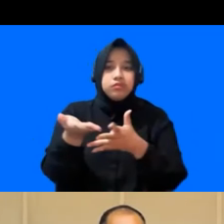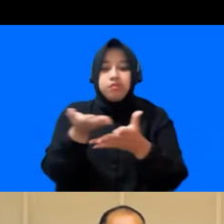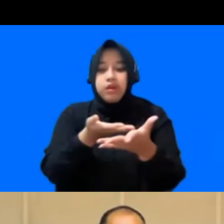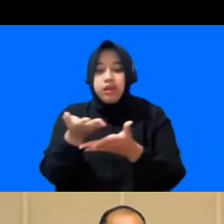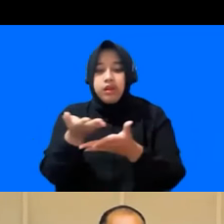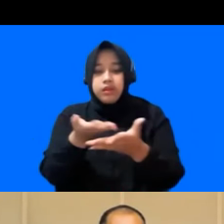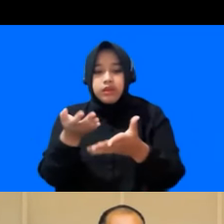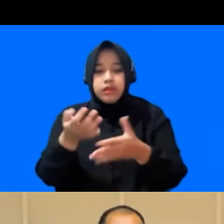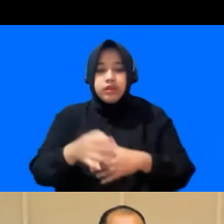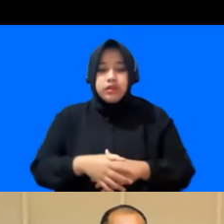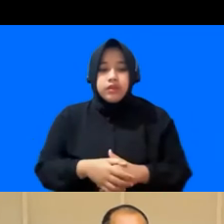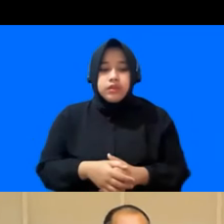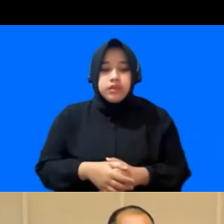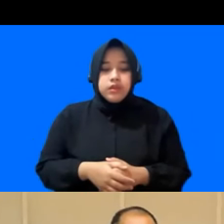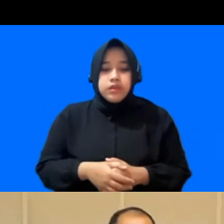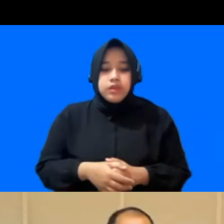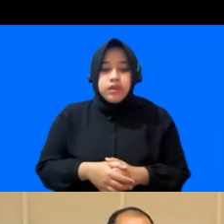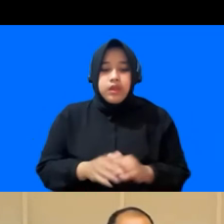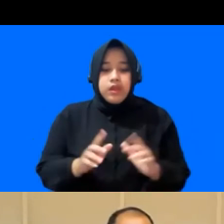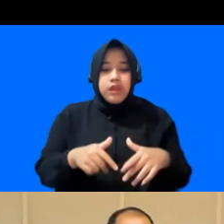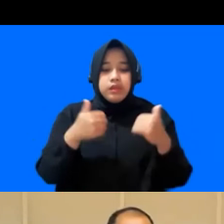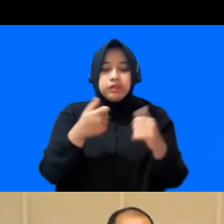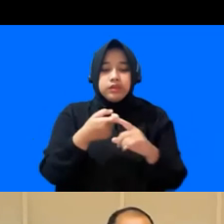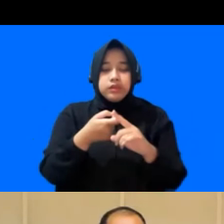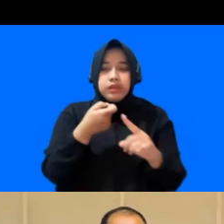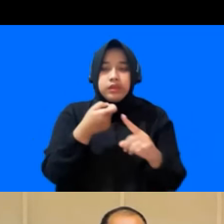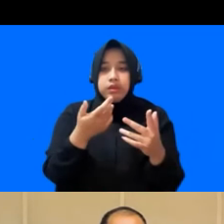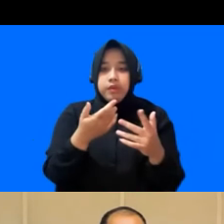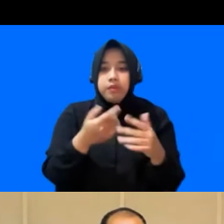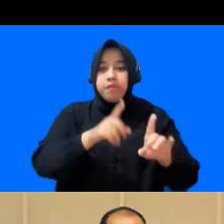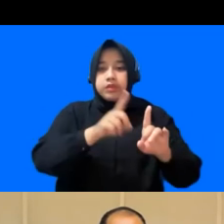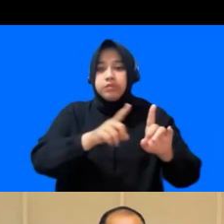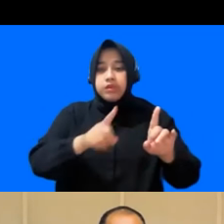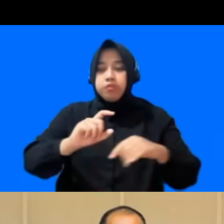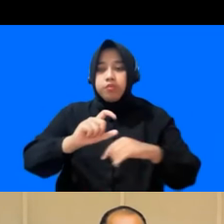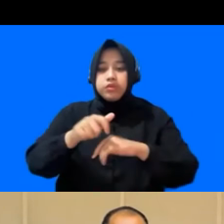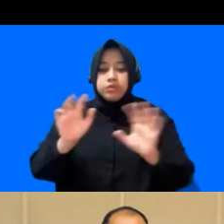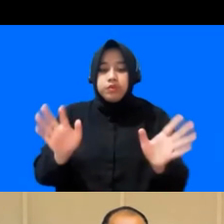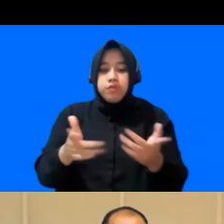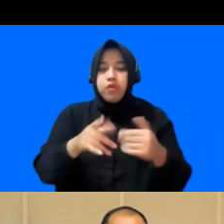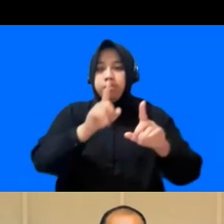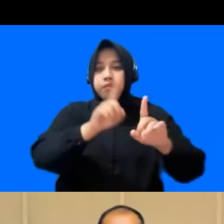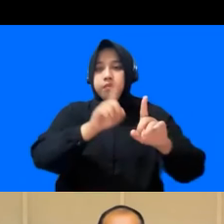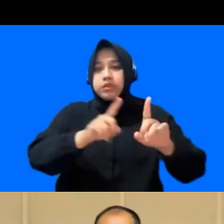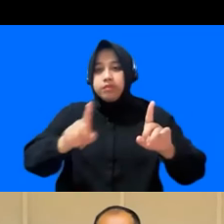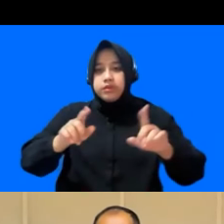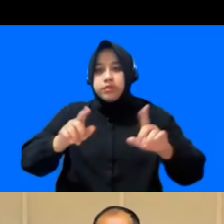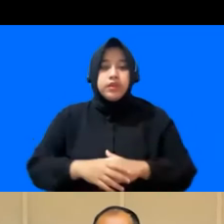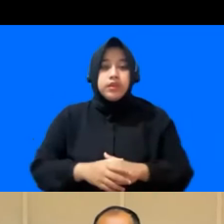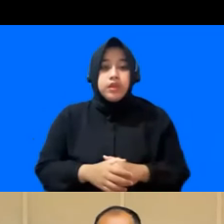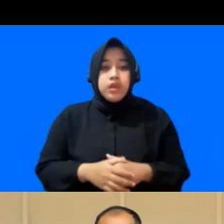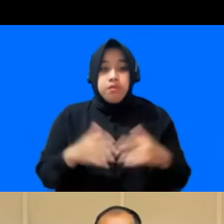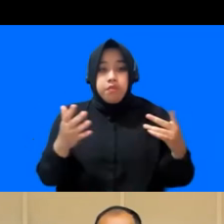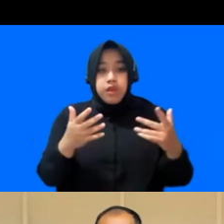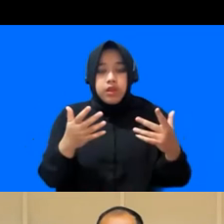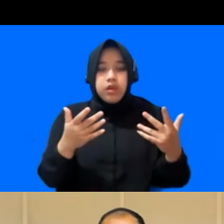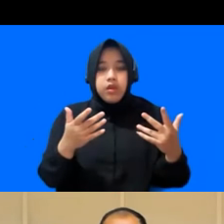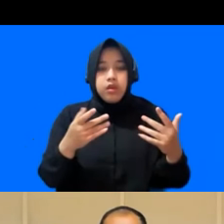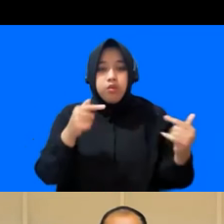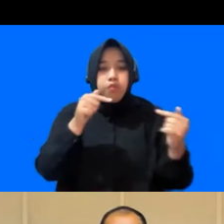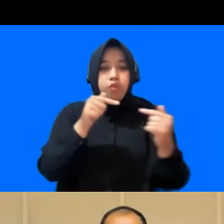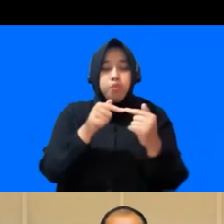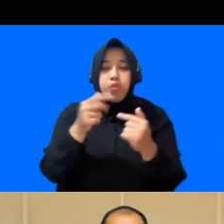provide easy access for all development programs in all